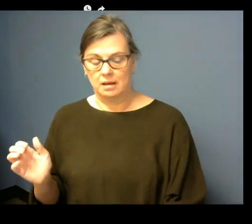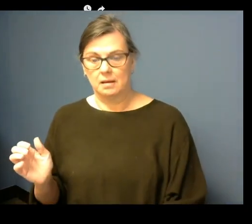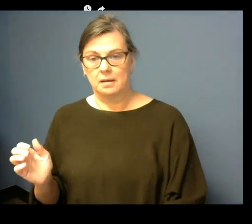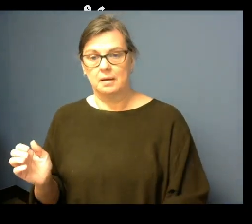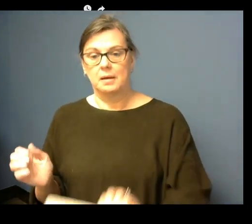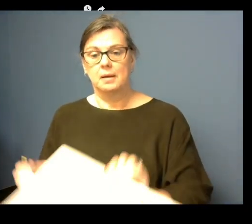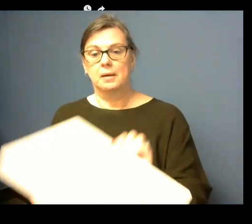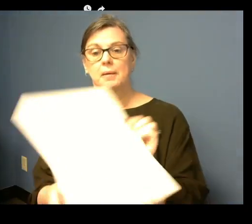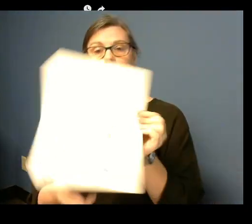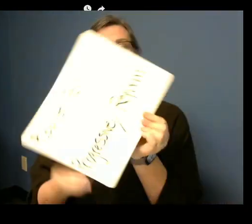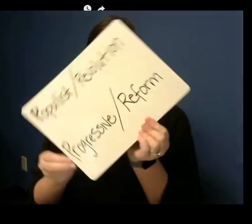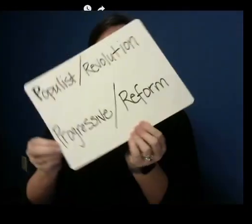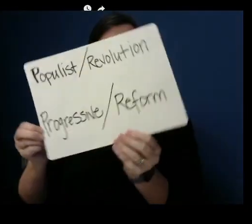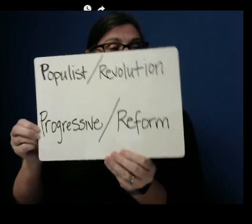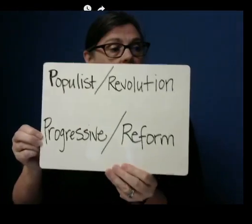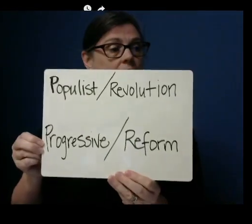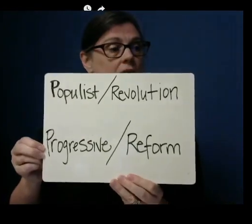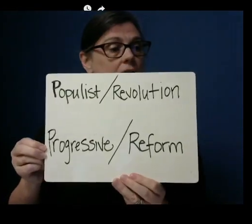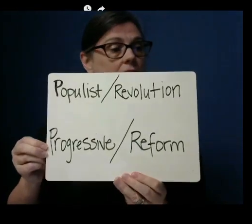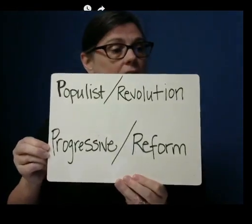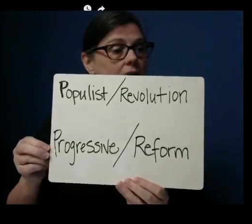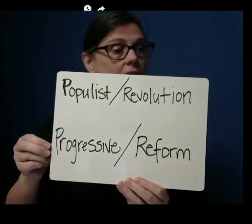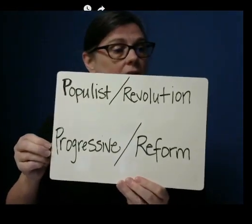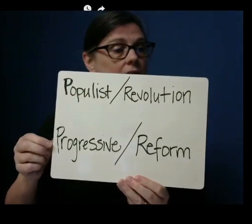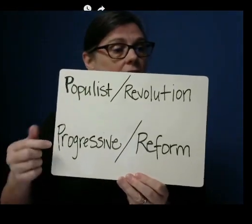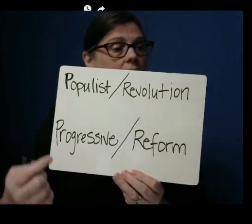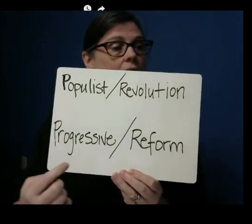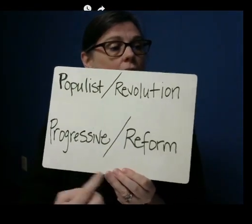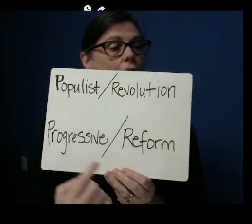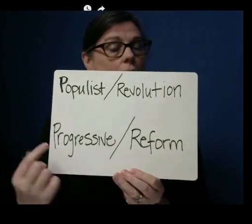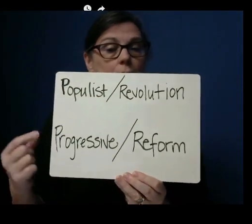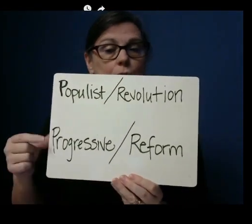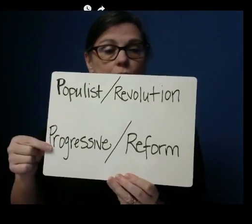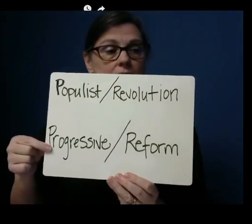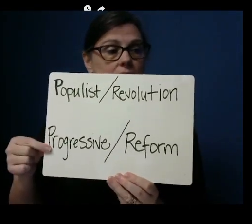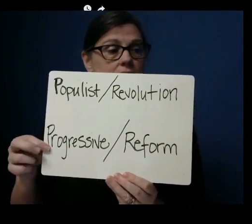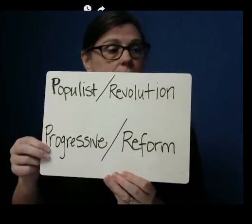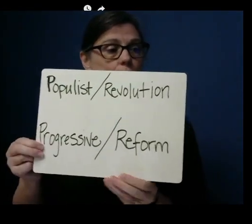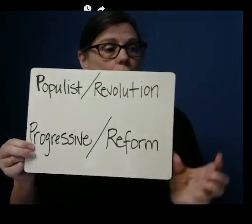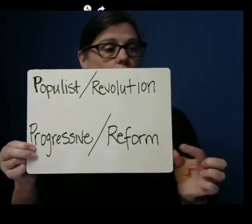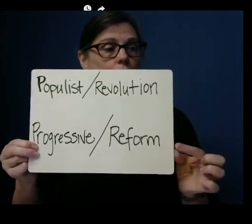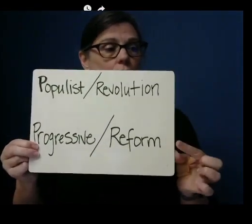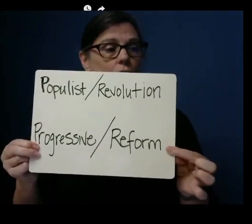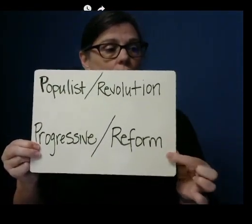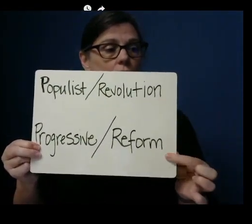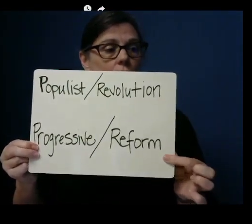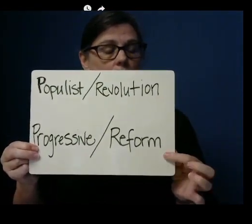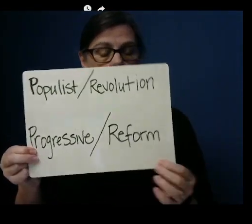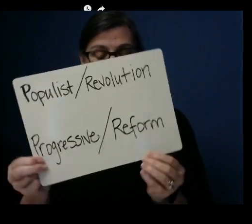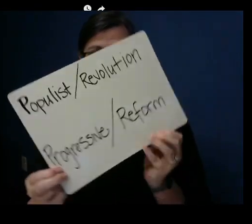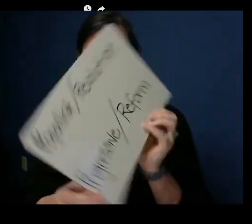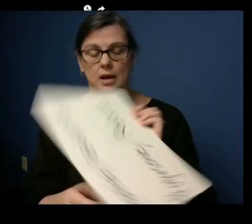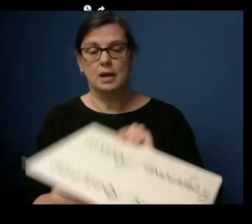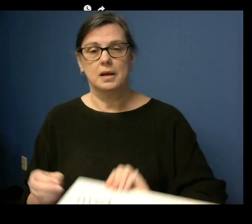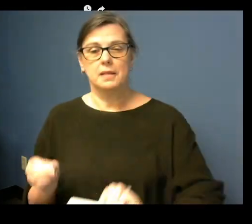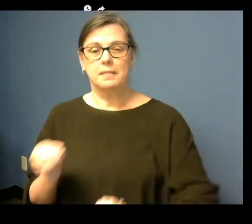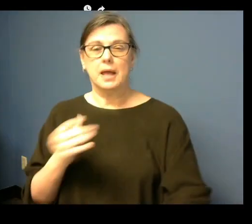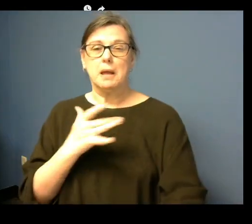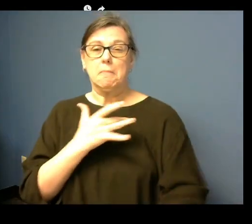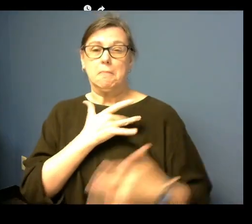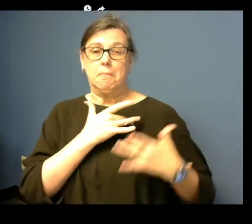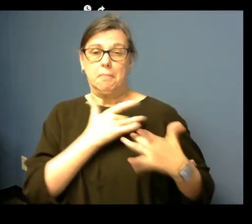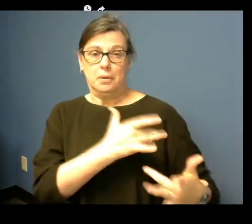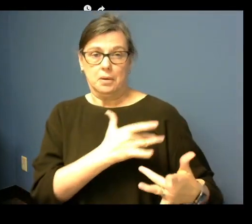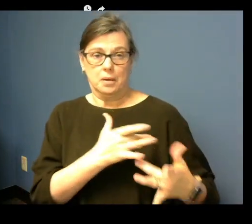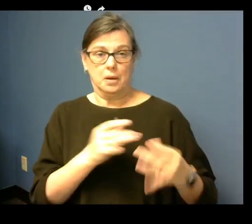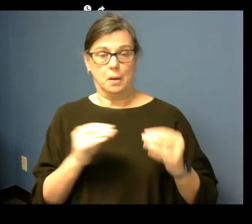Unlike populist in the rural areas, although ultimately populist will attract the attention